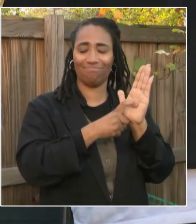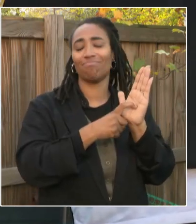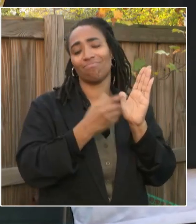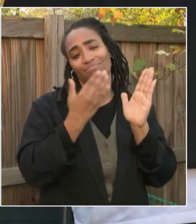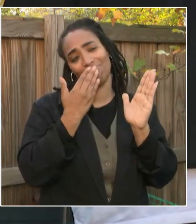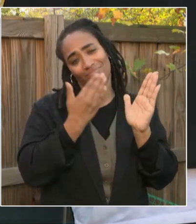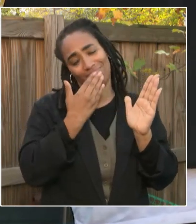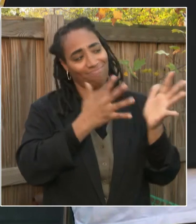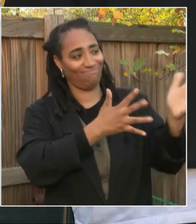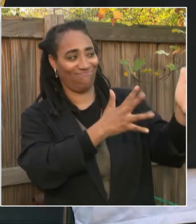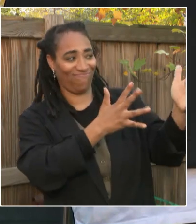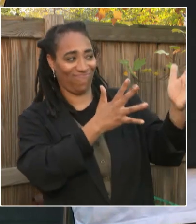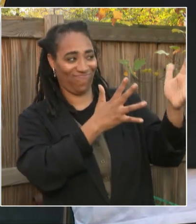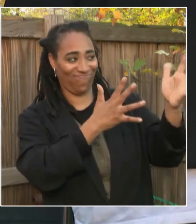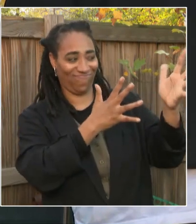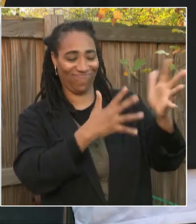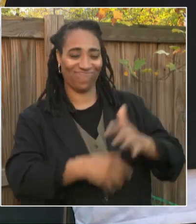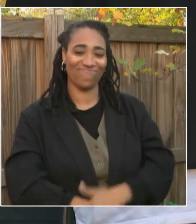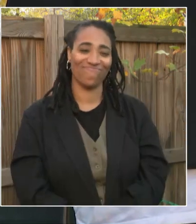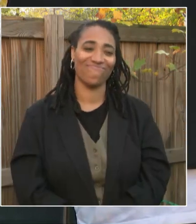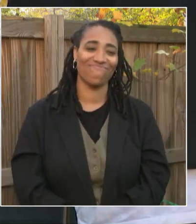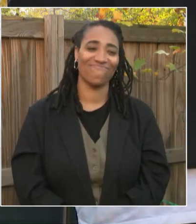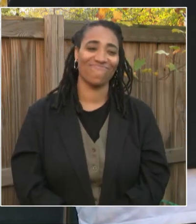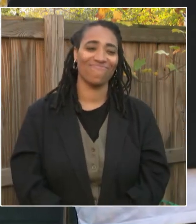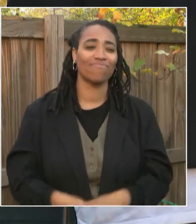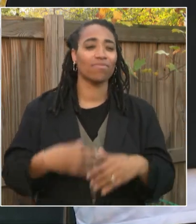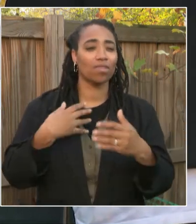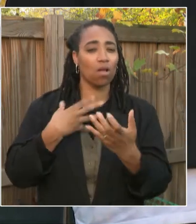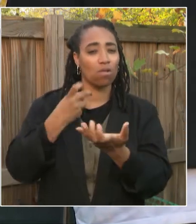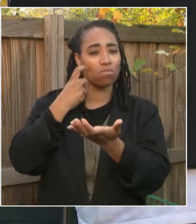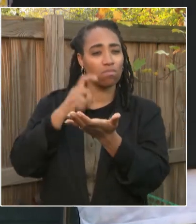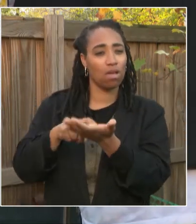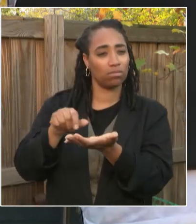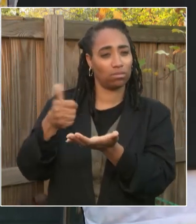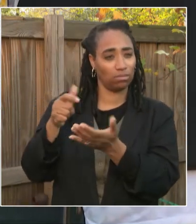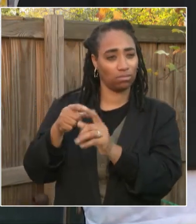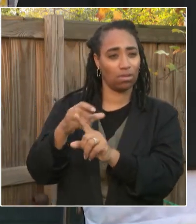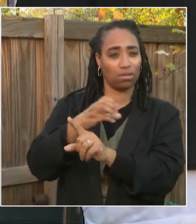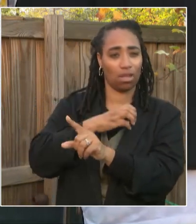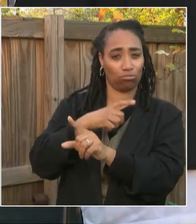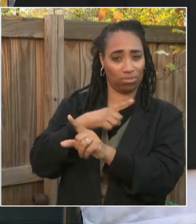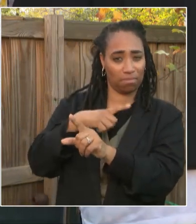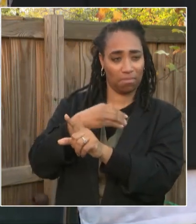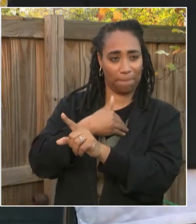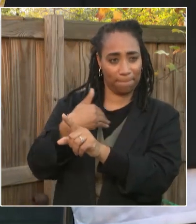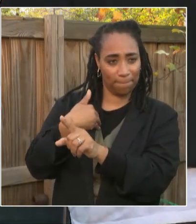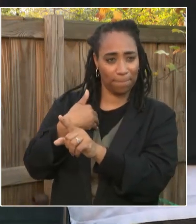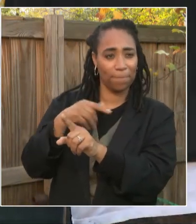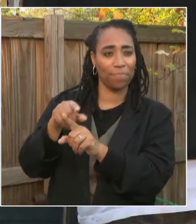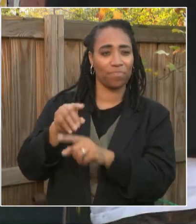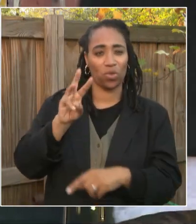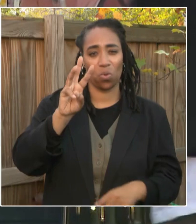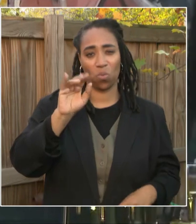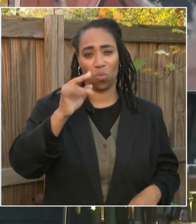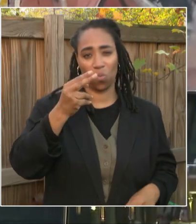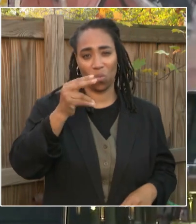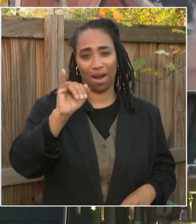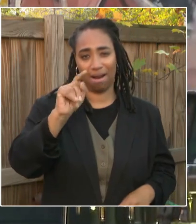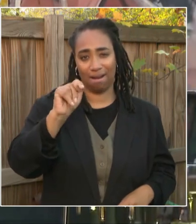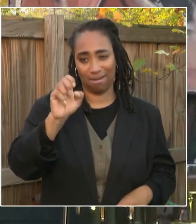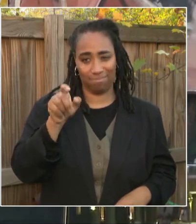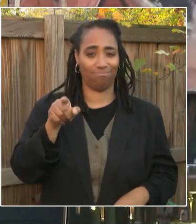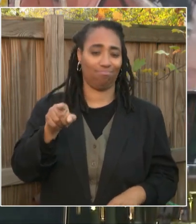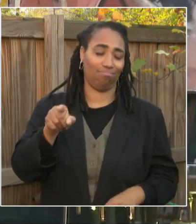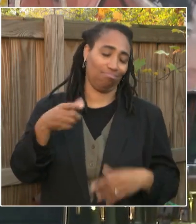round for that. I want to recognize at-large council member Robert White as well. And I want to say thank